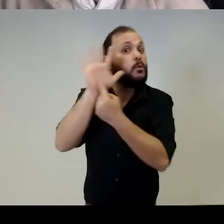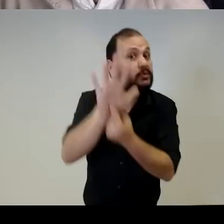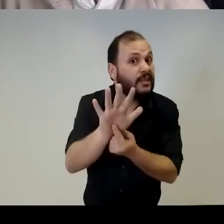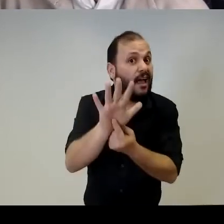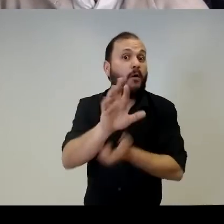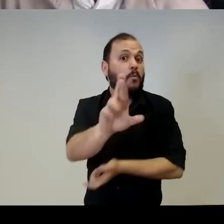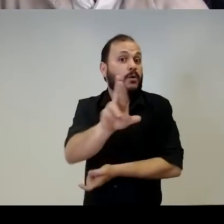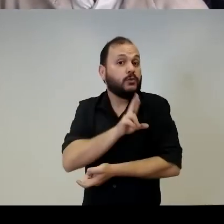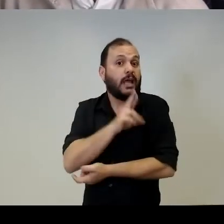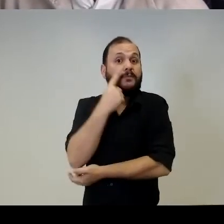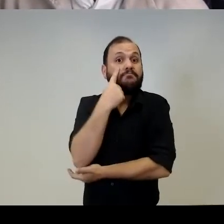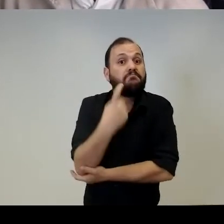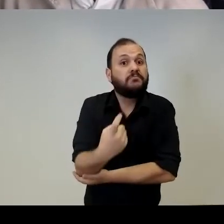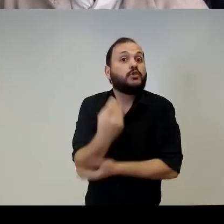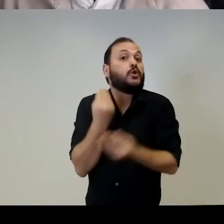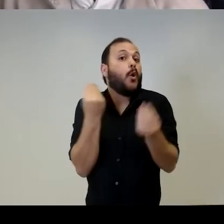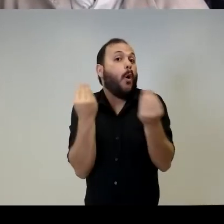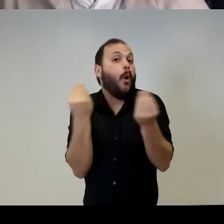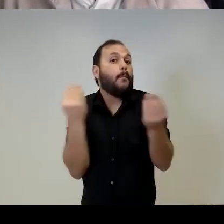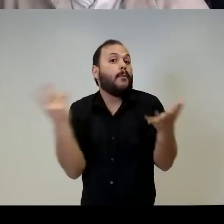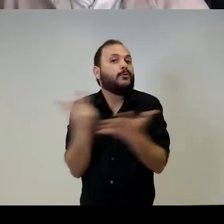slide, please.